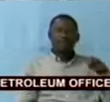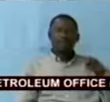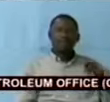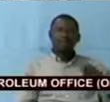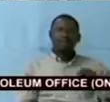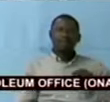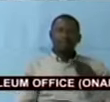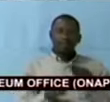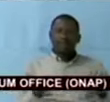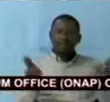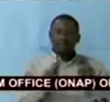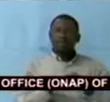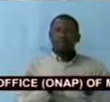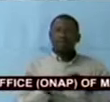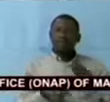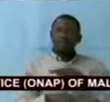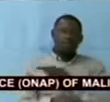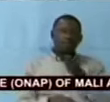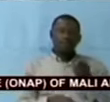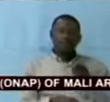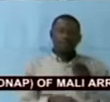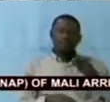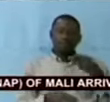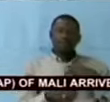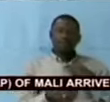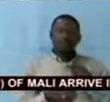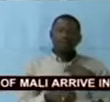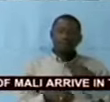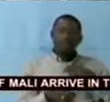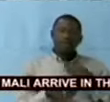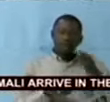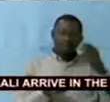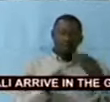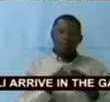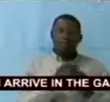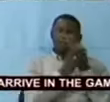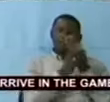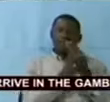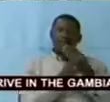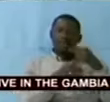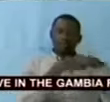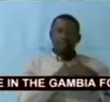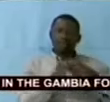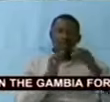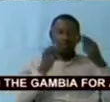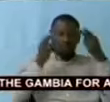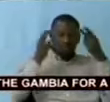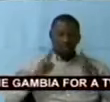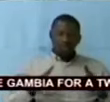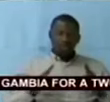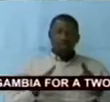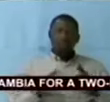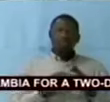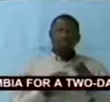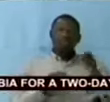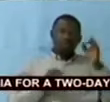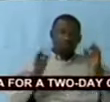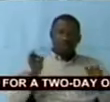mandamos. Compelled their appearance before the court, and they were discharged unconditionally. Was